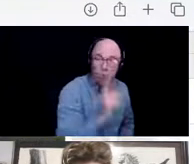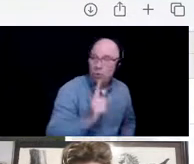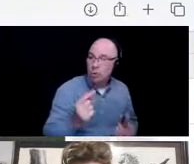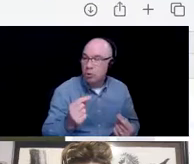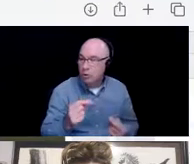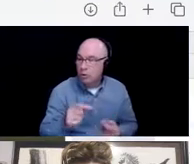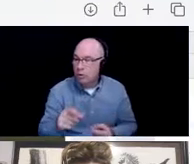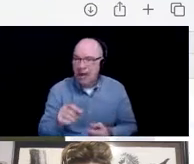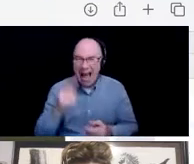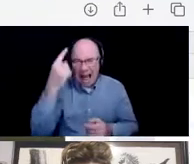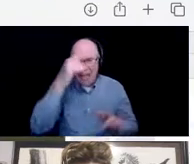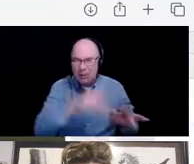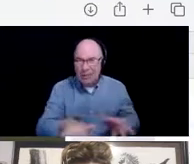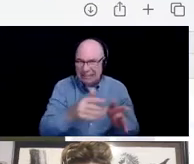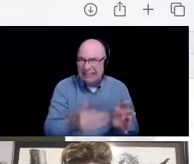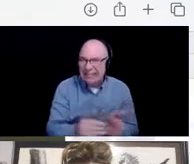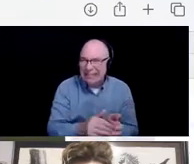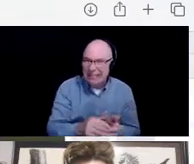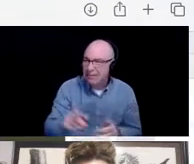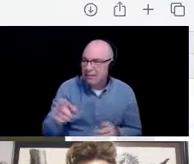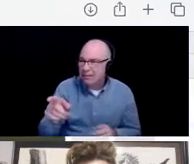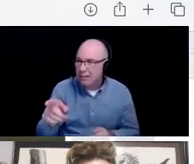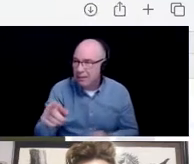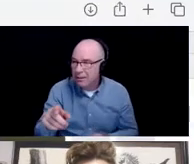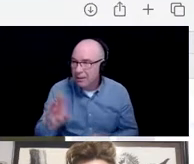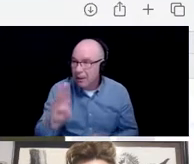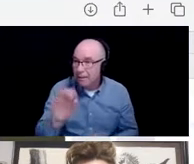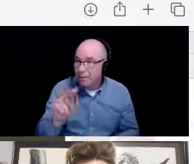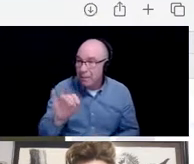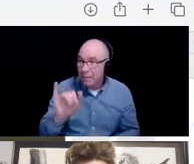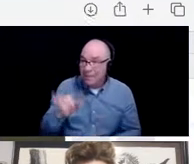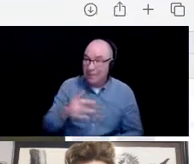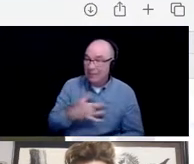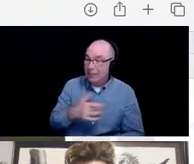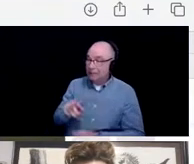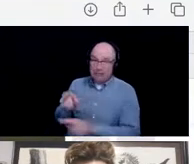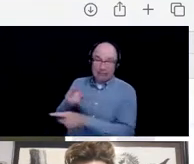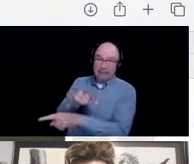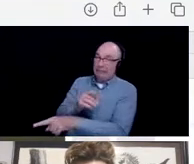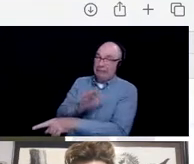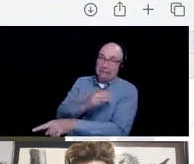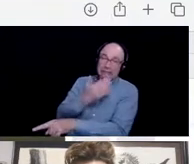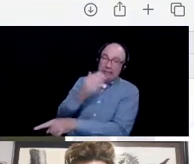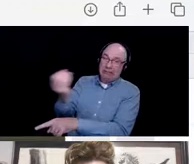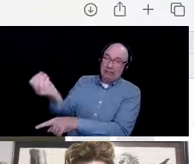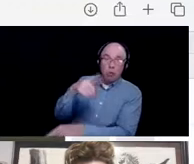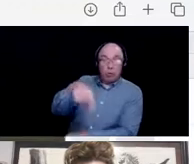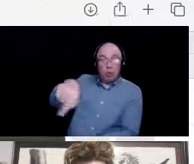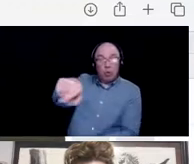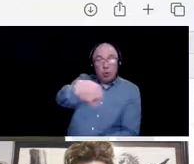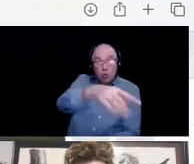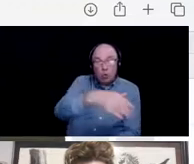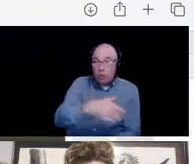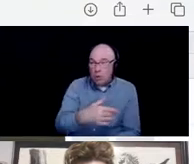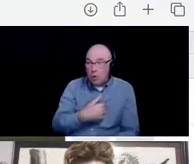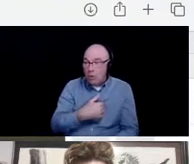your mind? I hope you feel that way, because that's how it felt to me. She said it so well and so clearly. You have something open now, and